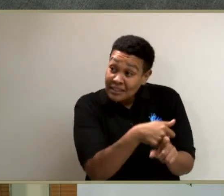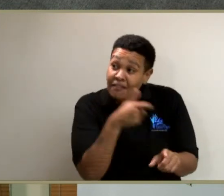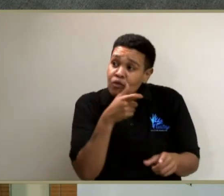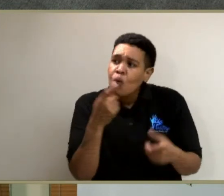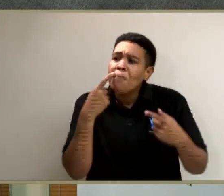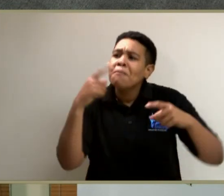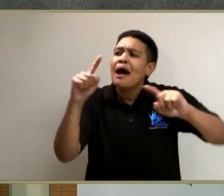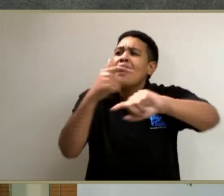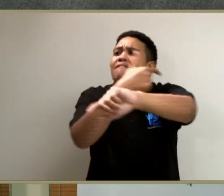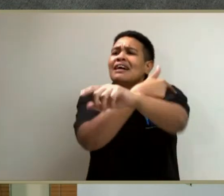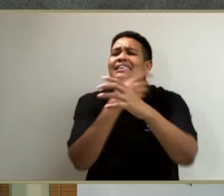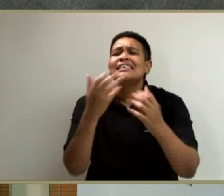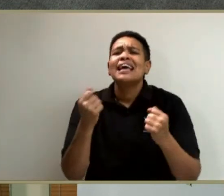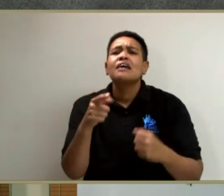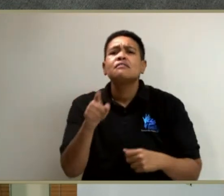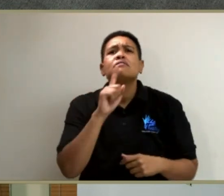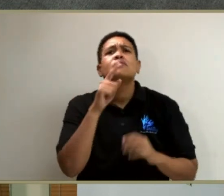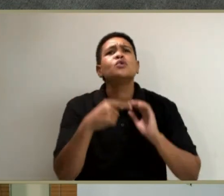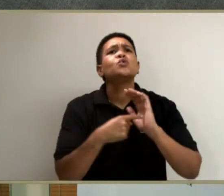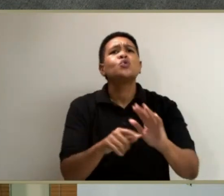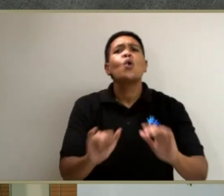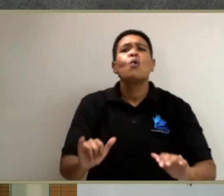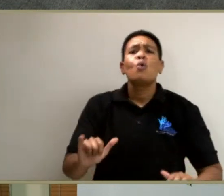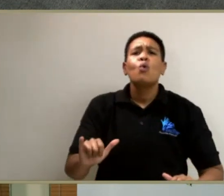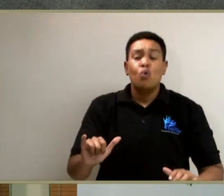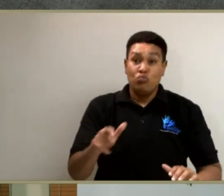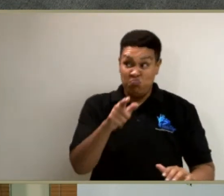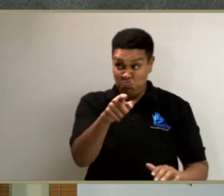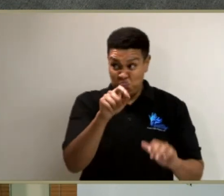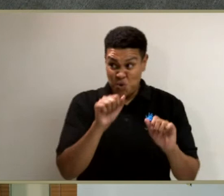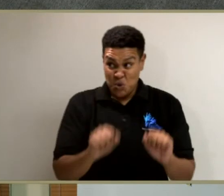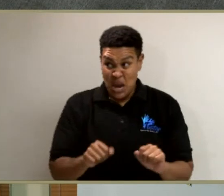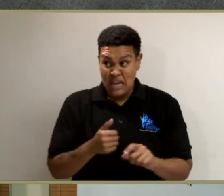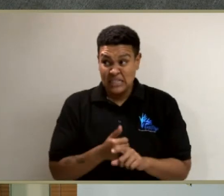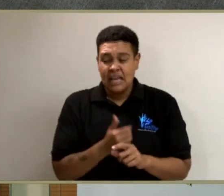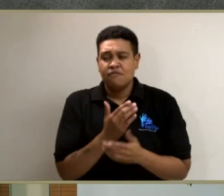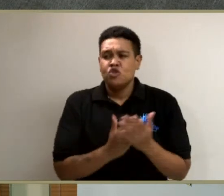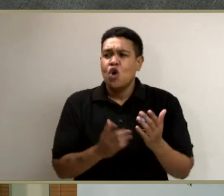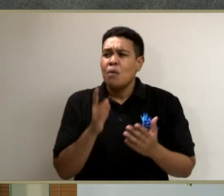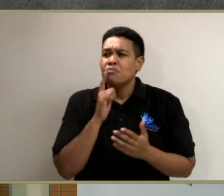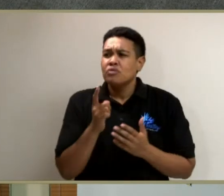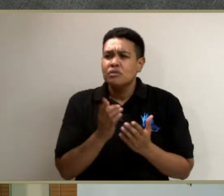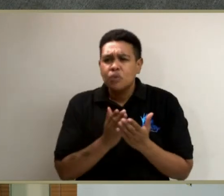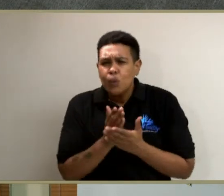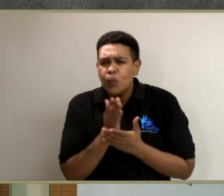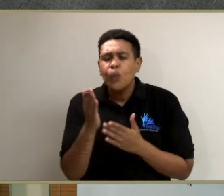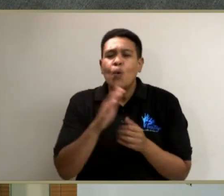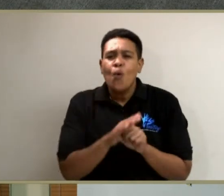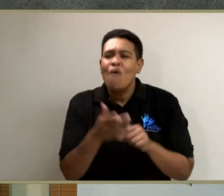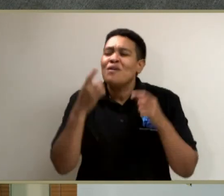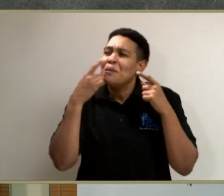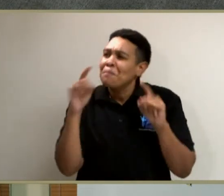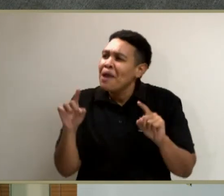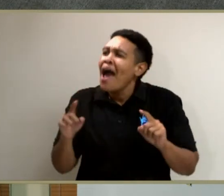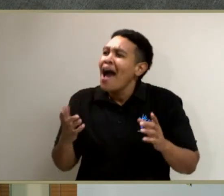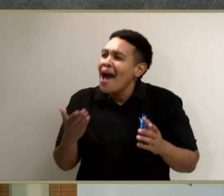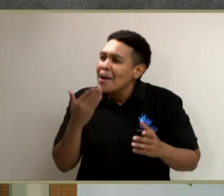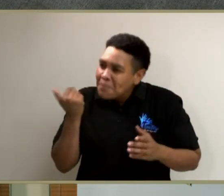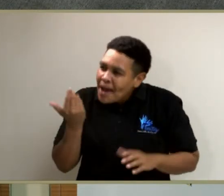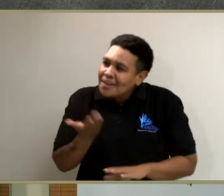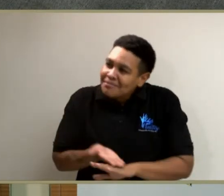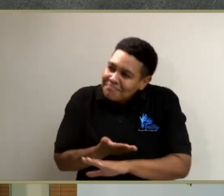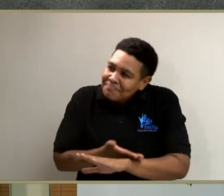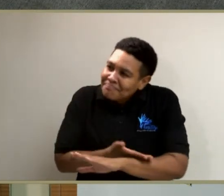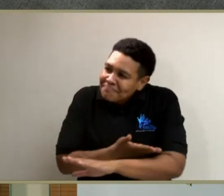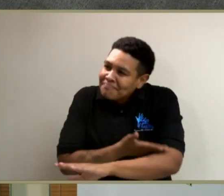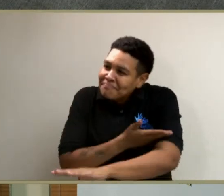been vaccinated. And it does show that, you can get some breakthrough COVID cases. And these cases,